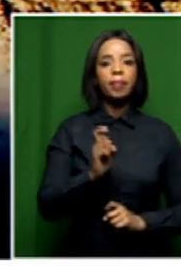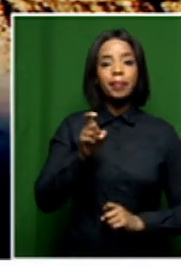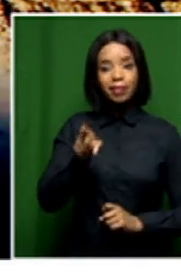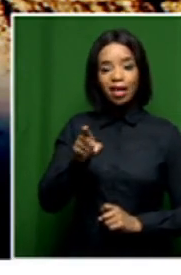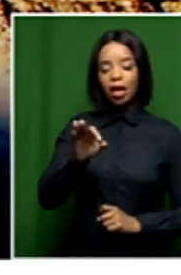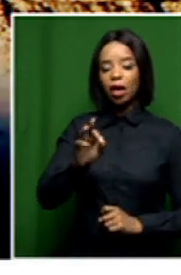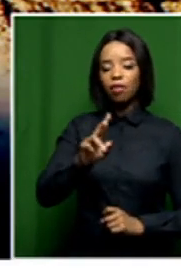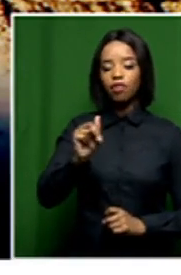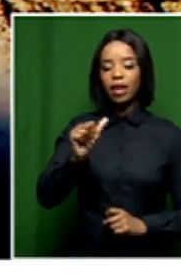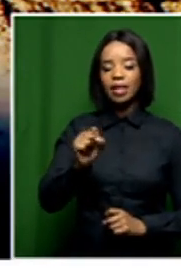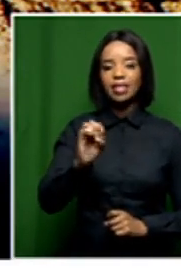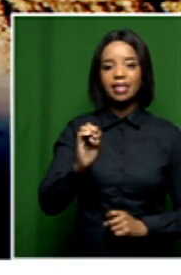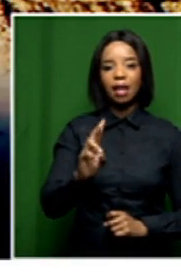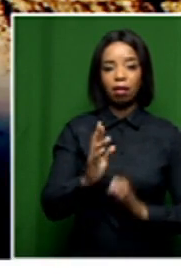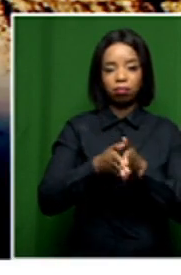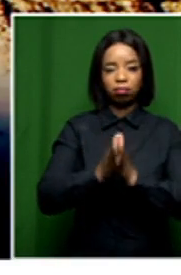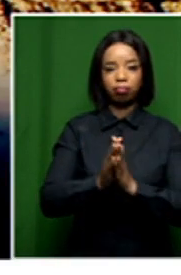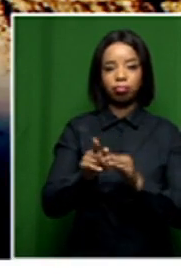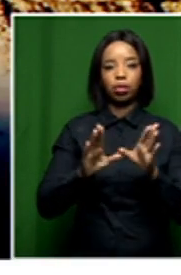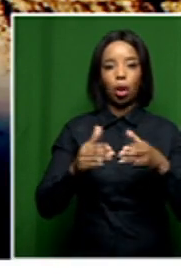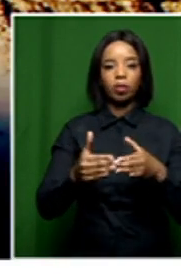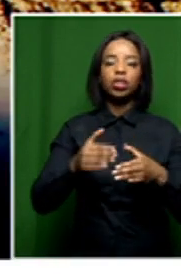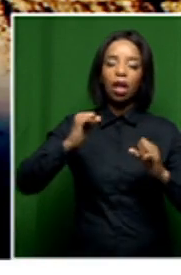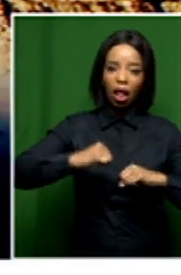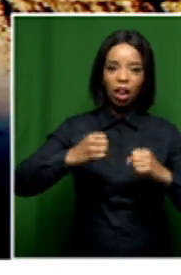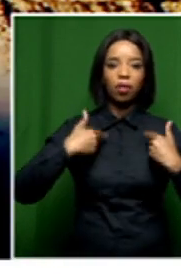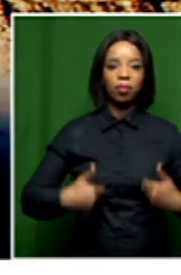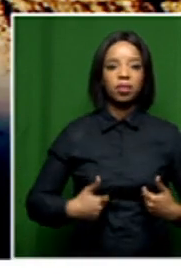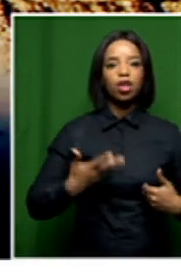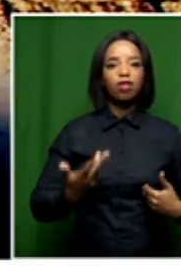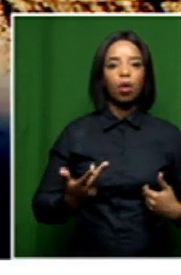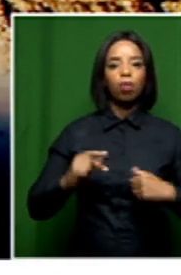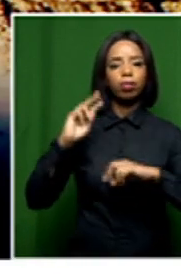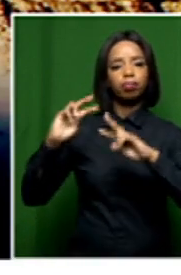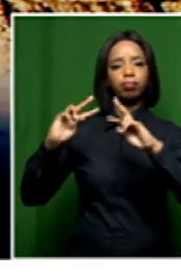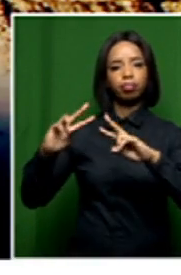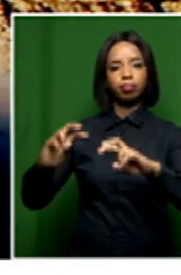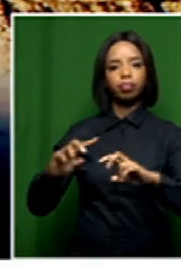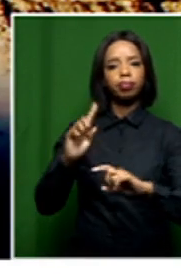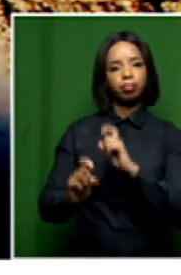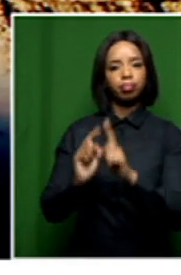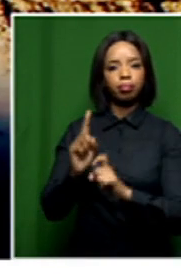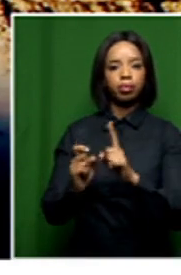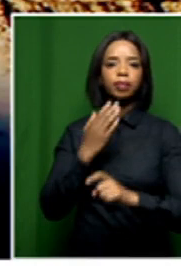approached the Commission to be allowed to interrogate the evidence of Lizo Njenje,